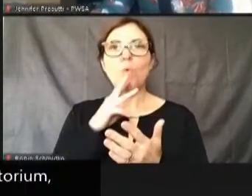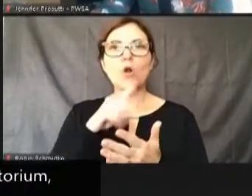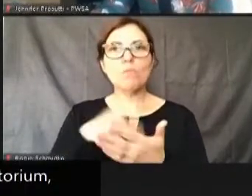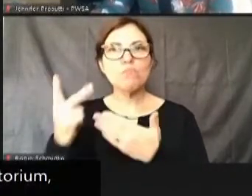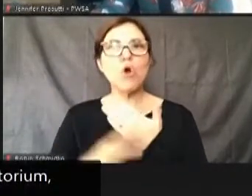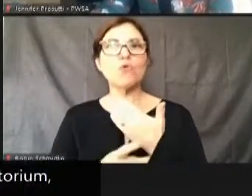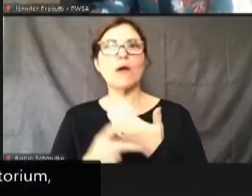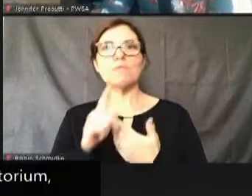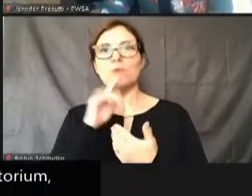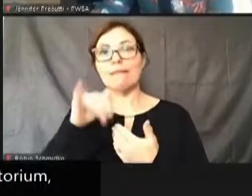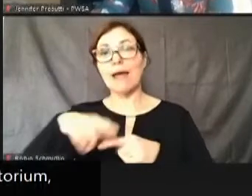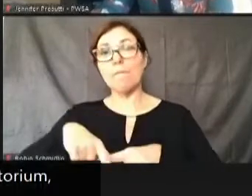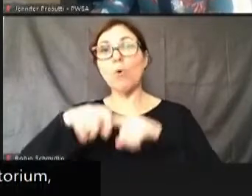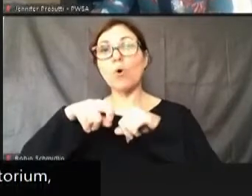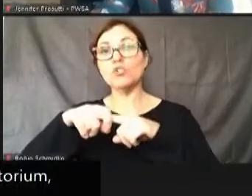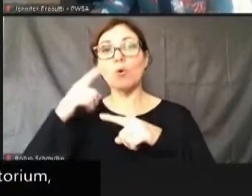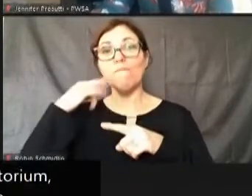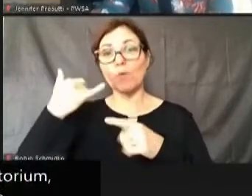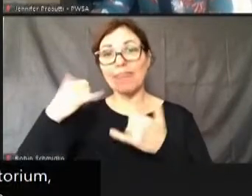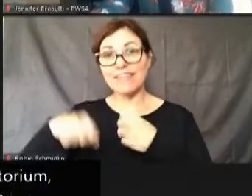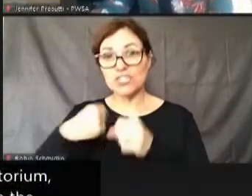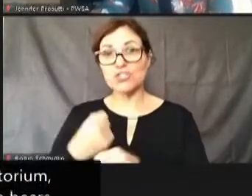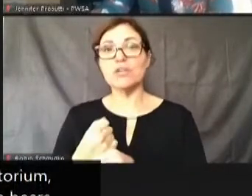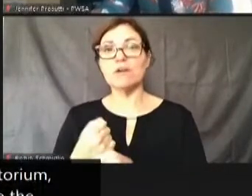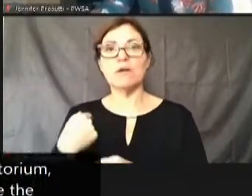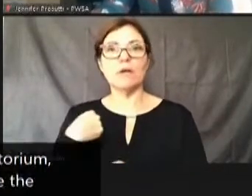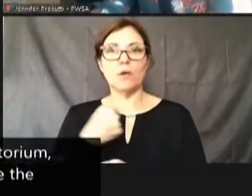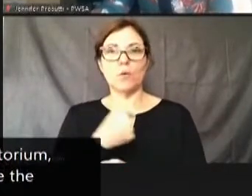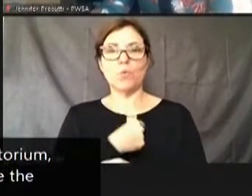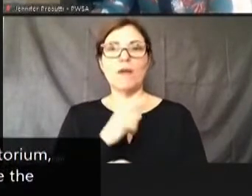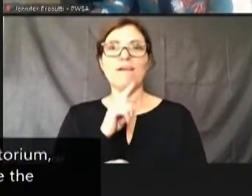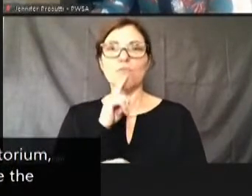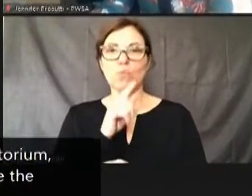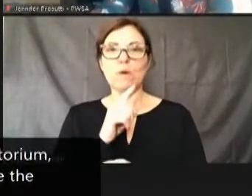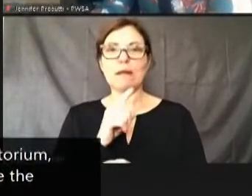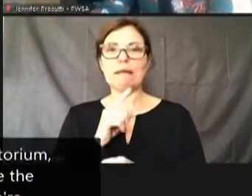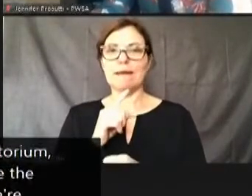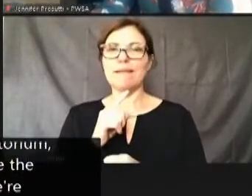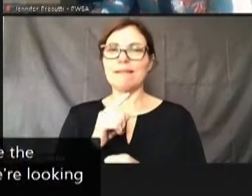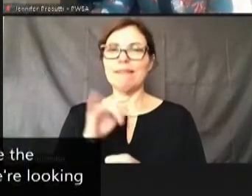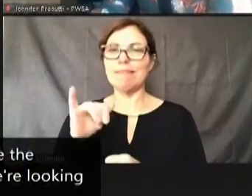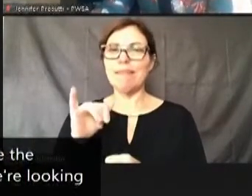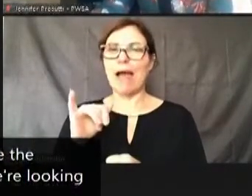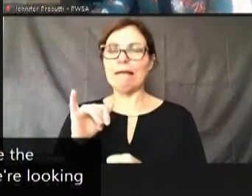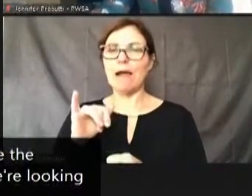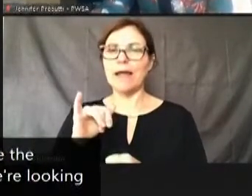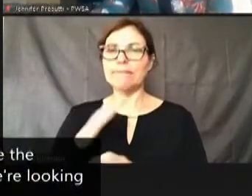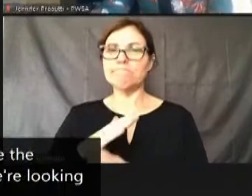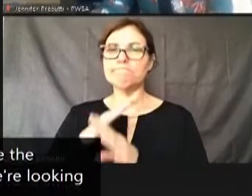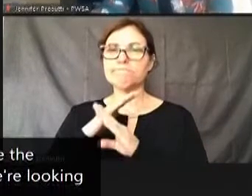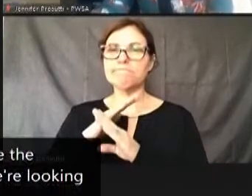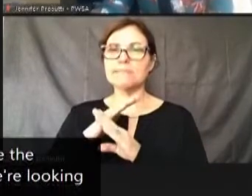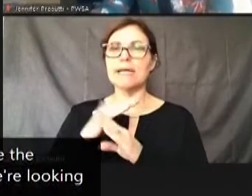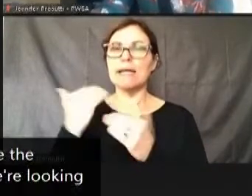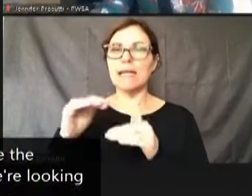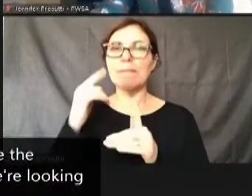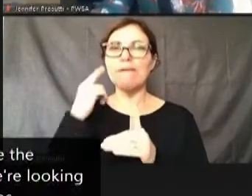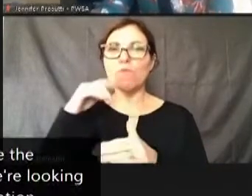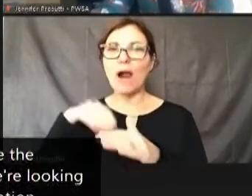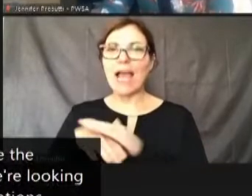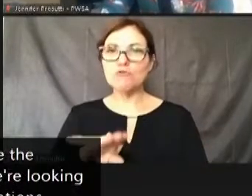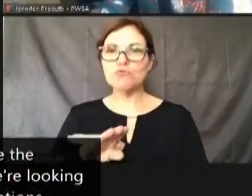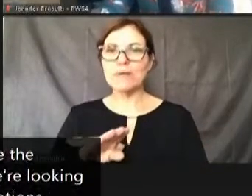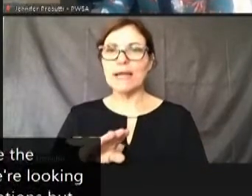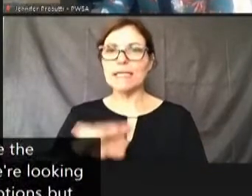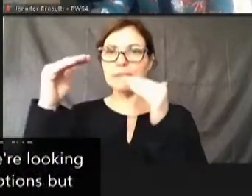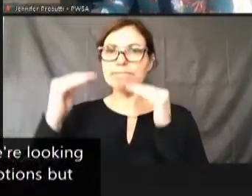this year, we have made the barrier to entry lower, which is something we're looking at across our program. So not just having options, but